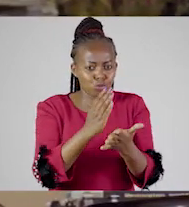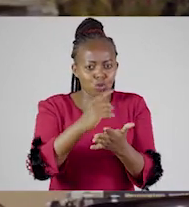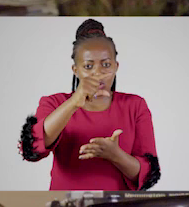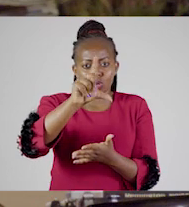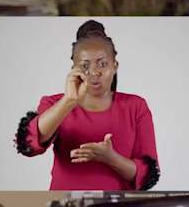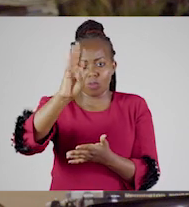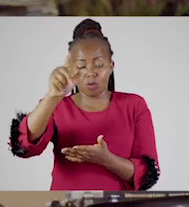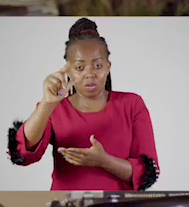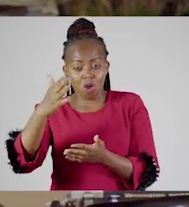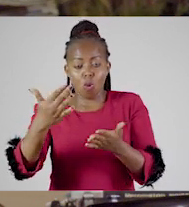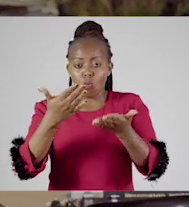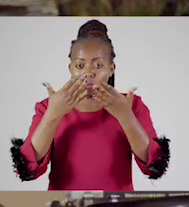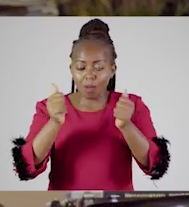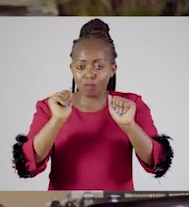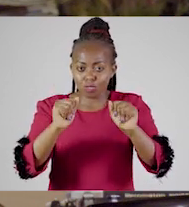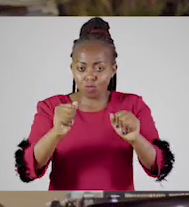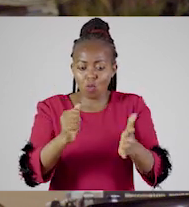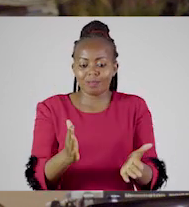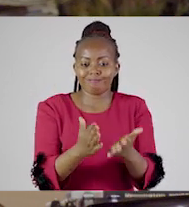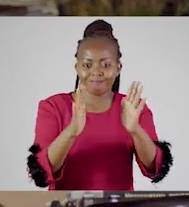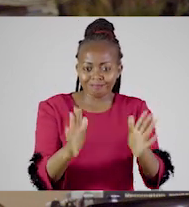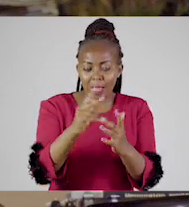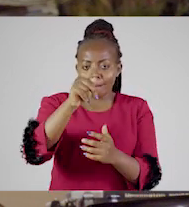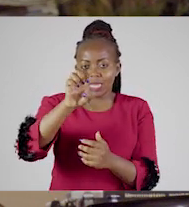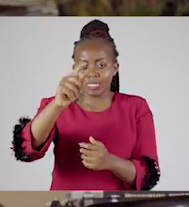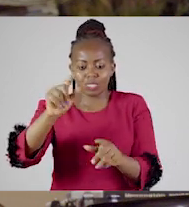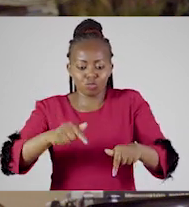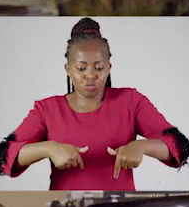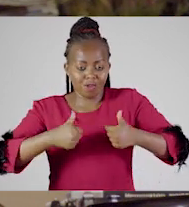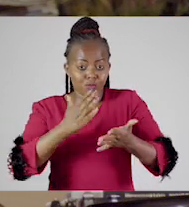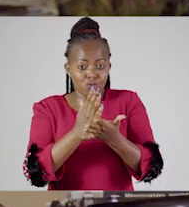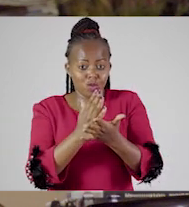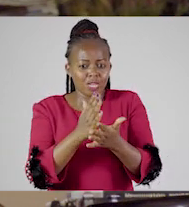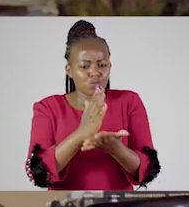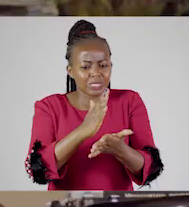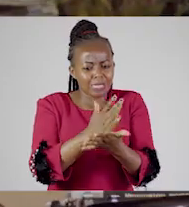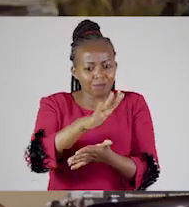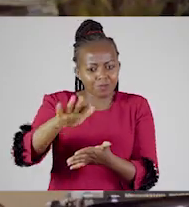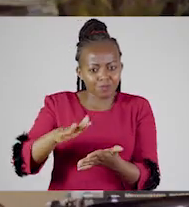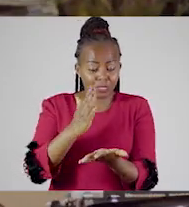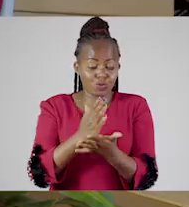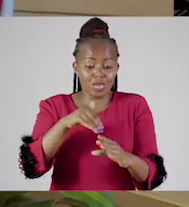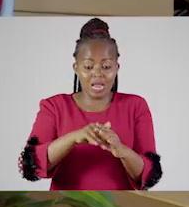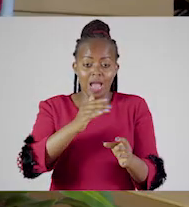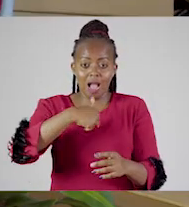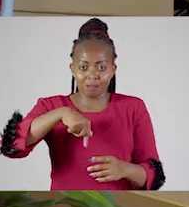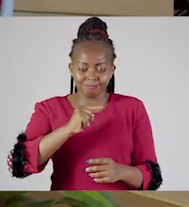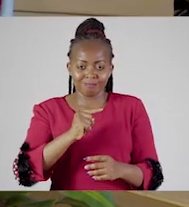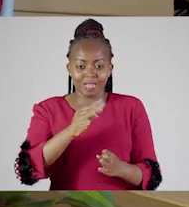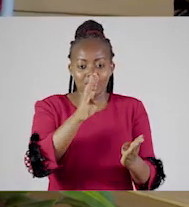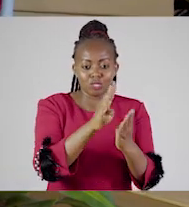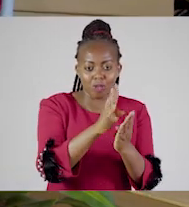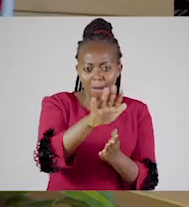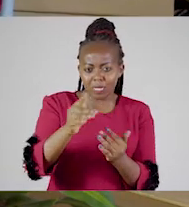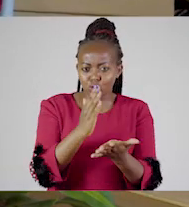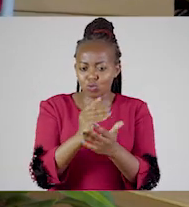is forcing pests into different habitats for survival. Mm-hmm. And unfortunately, some of these locations are in our archives. Mm-hmm. It